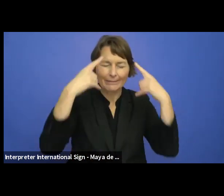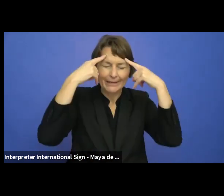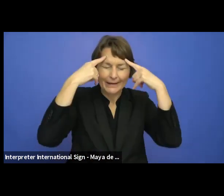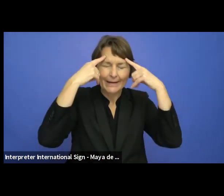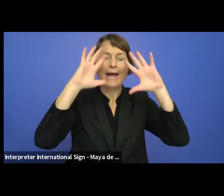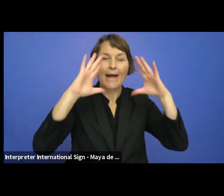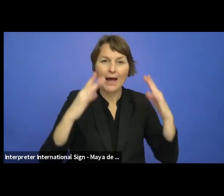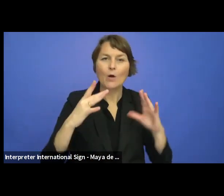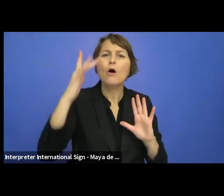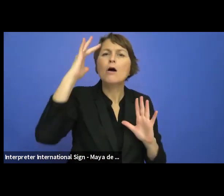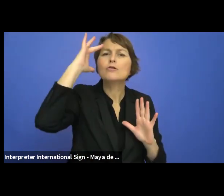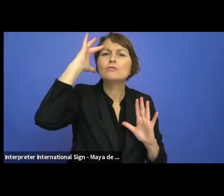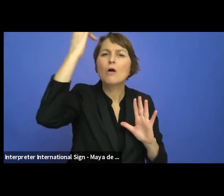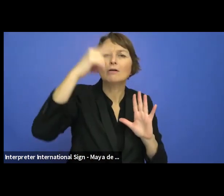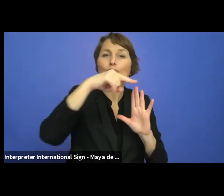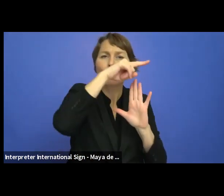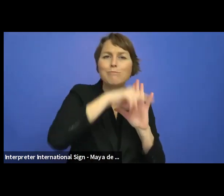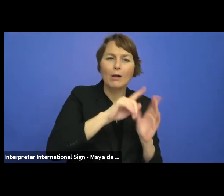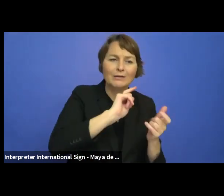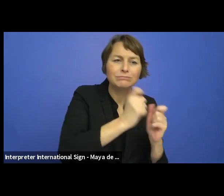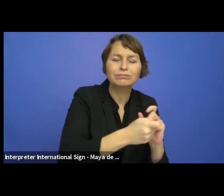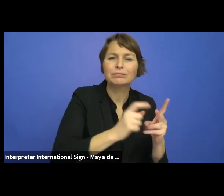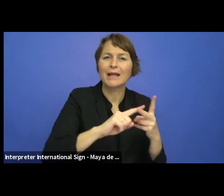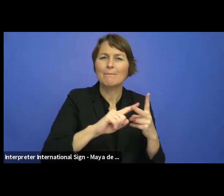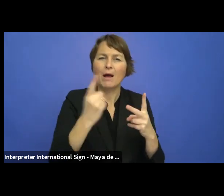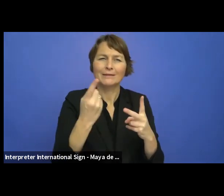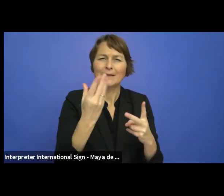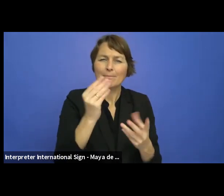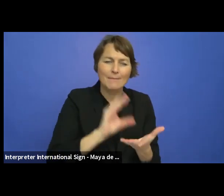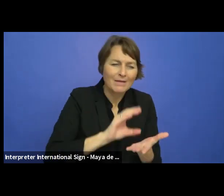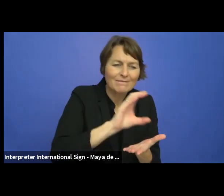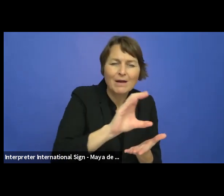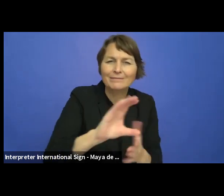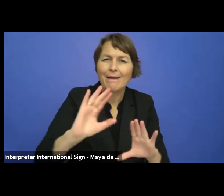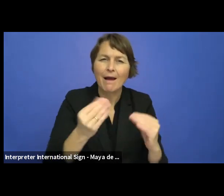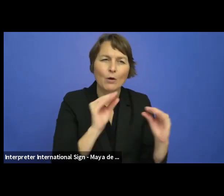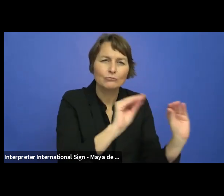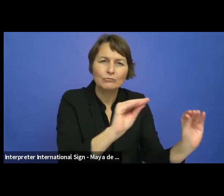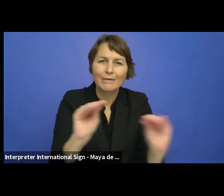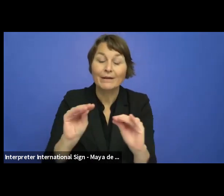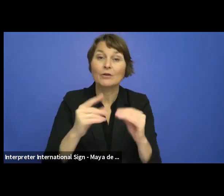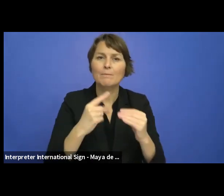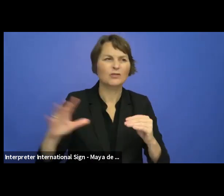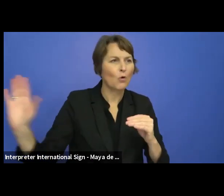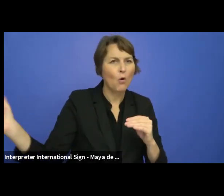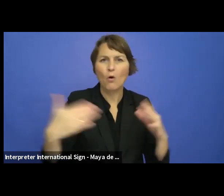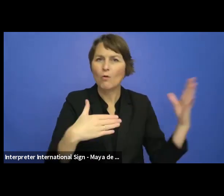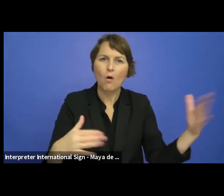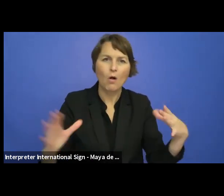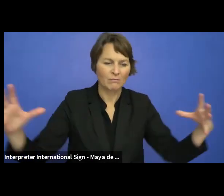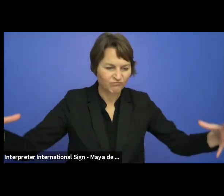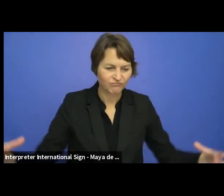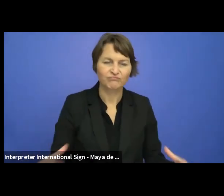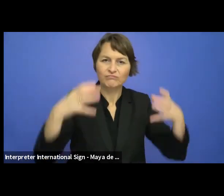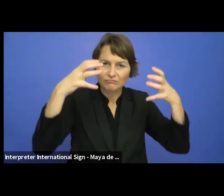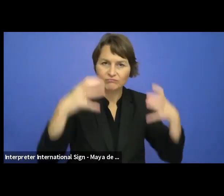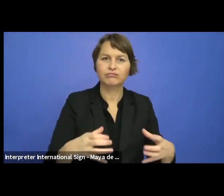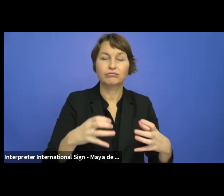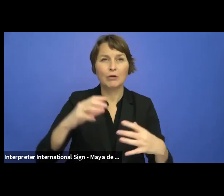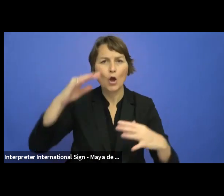policy, investment training and tools. We need a unifying and mobilizing international approach that embeds